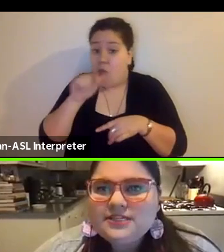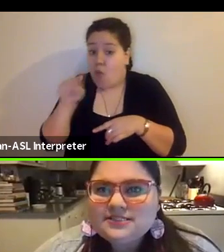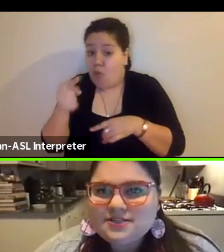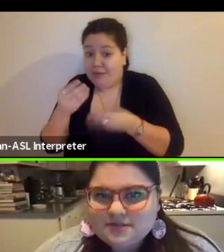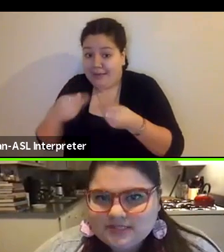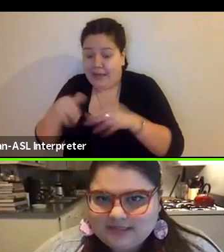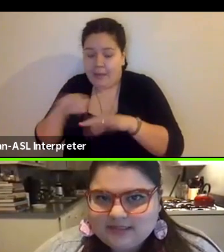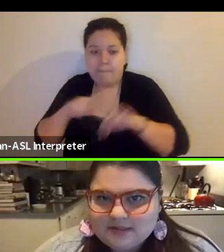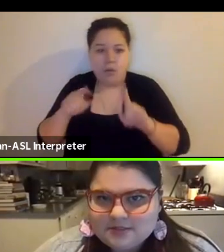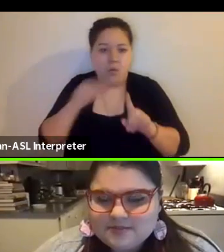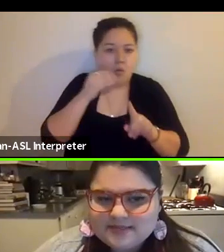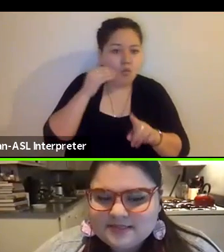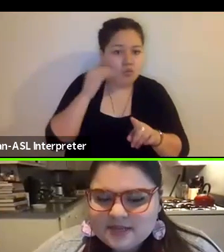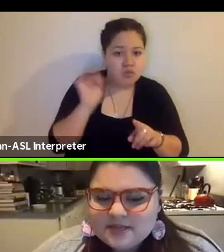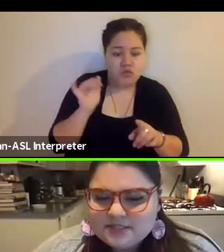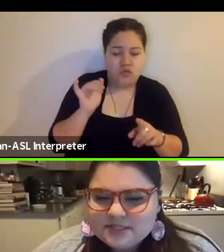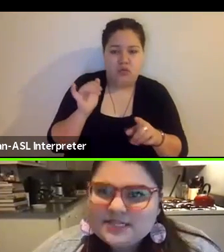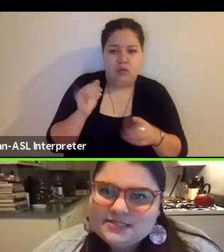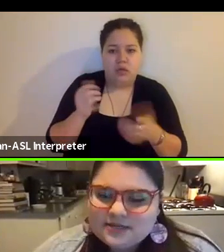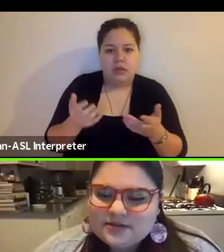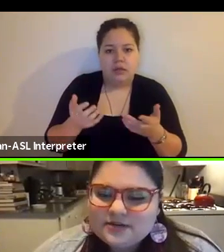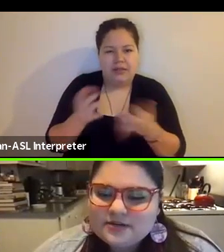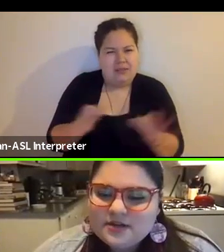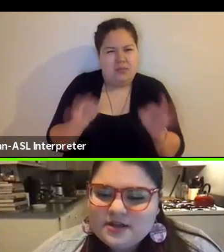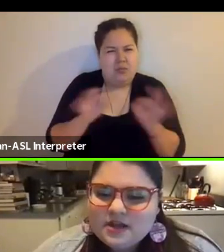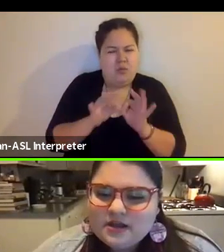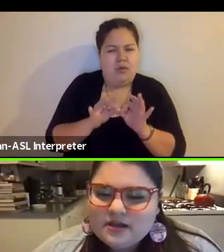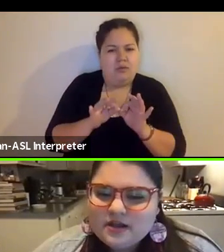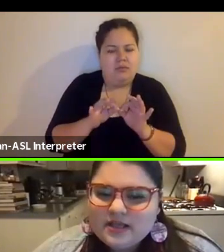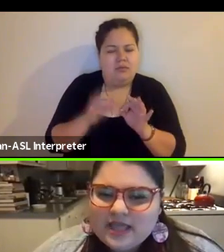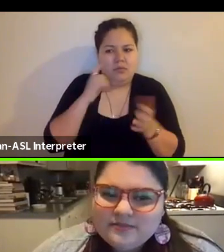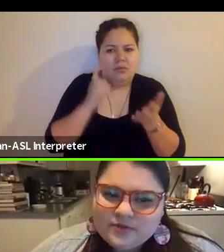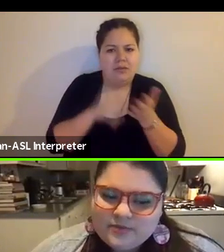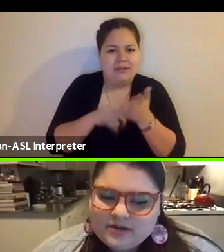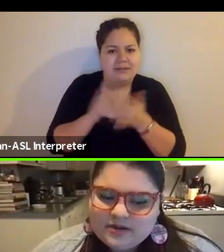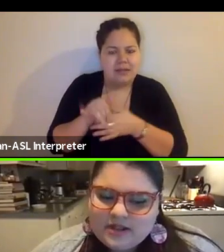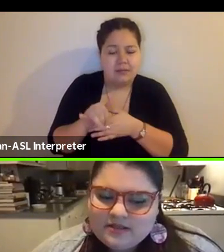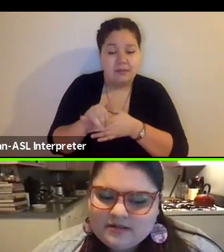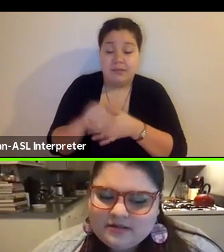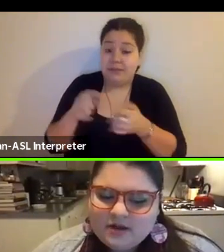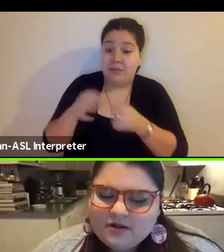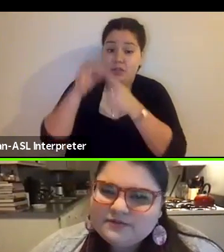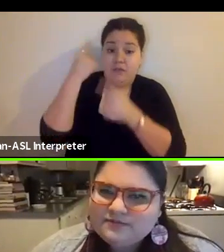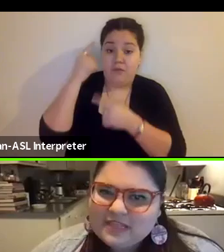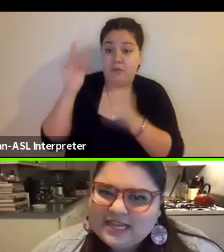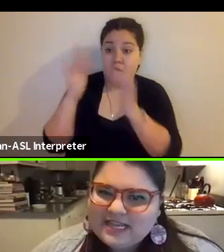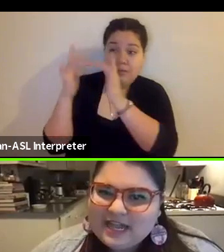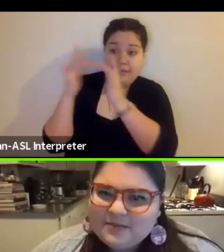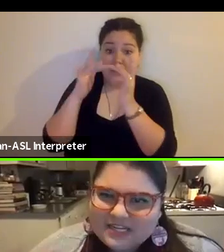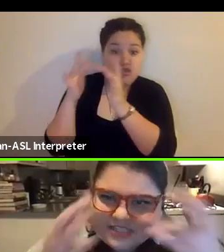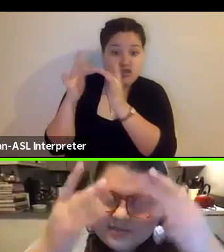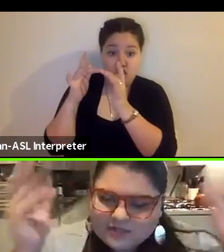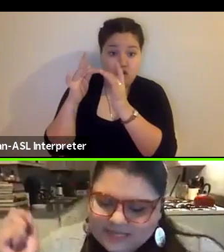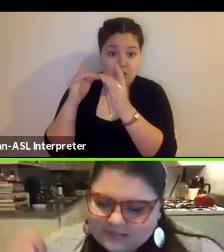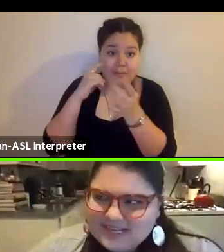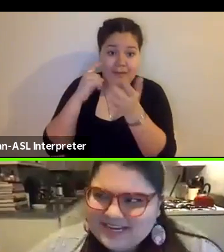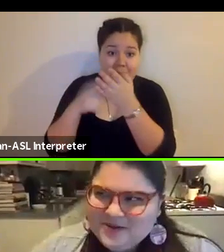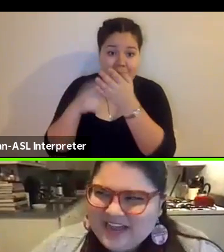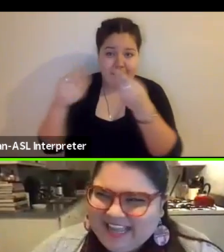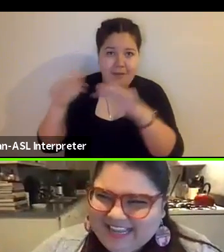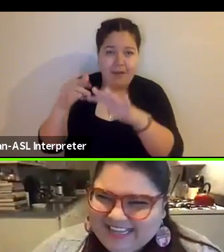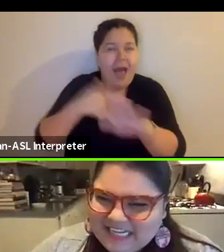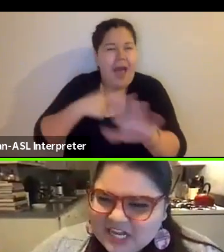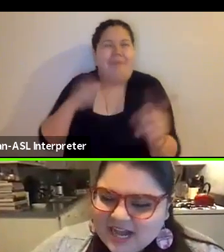do the digital land acknowledgements to consider everywhere, all, again, now I'm getting to the metal land.